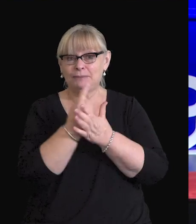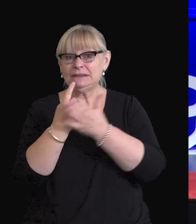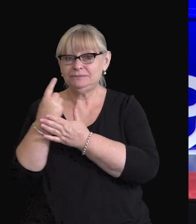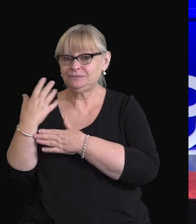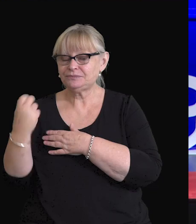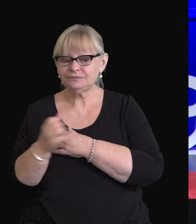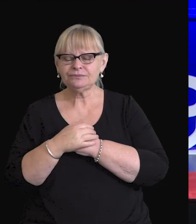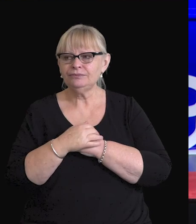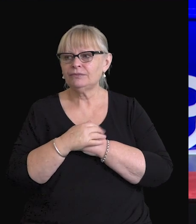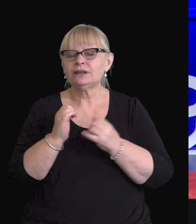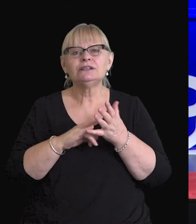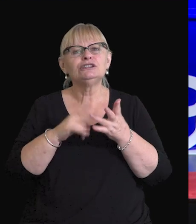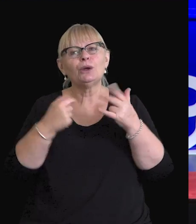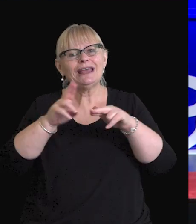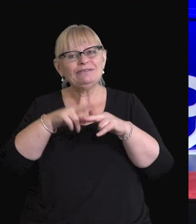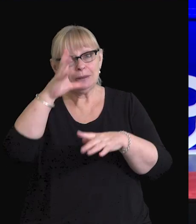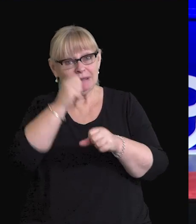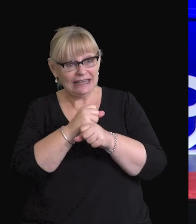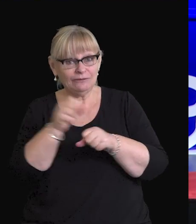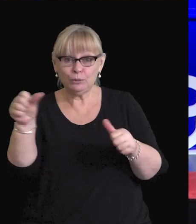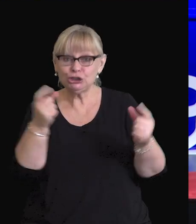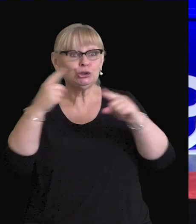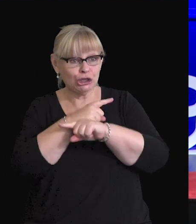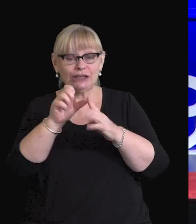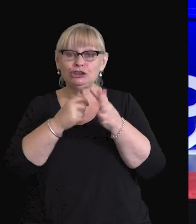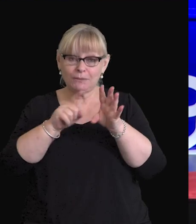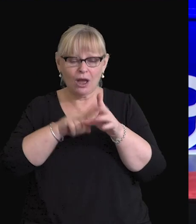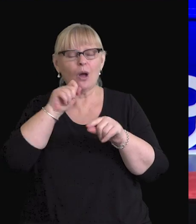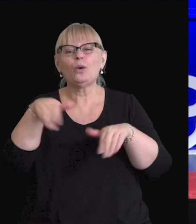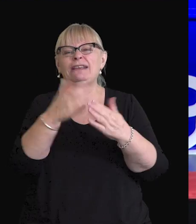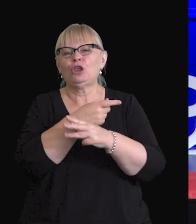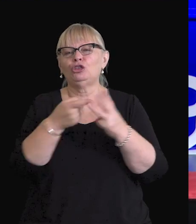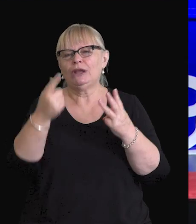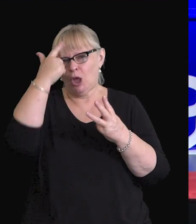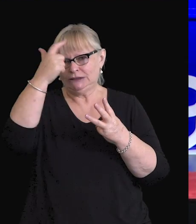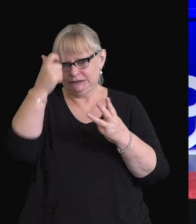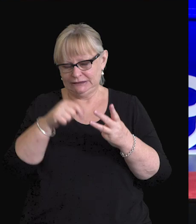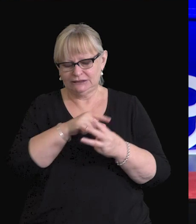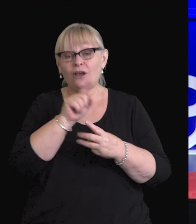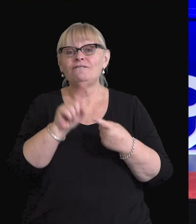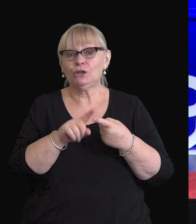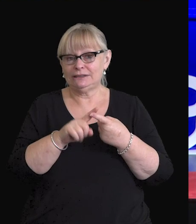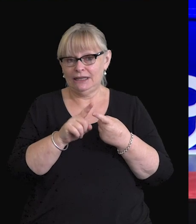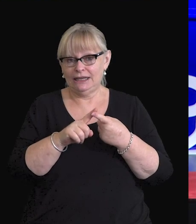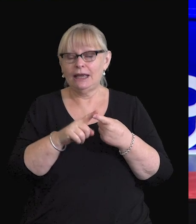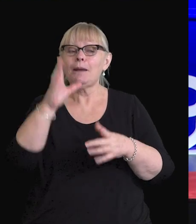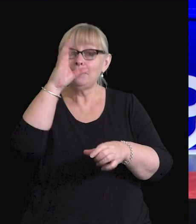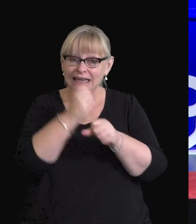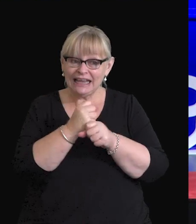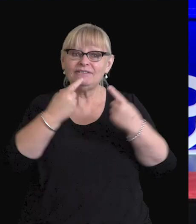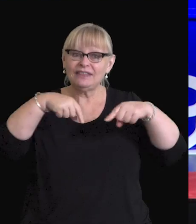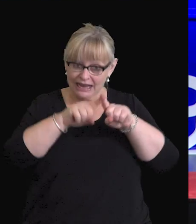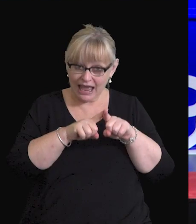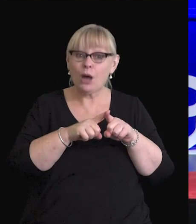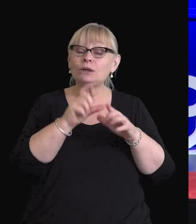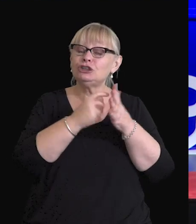believe that our democracy should change, what then can we do? I'm going to give you three things. Number one, believe that